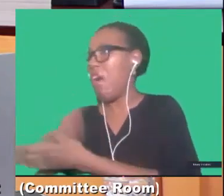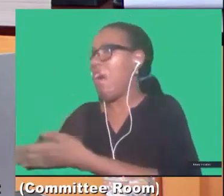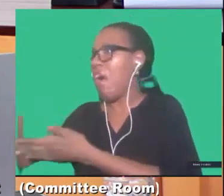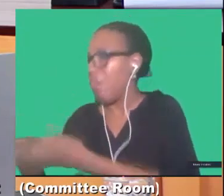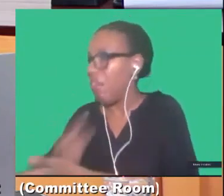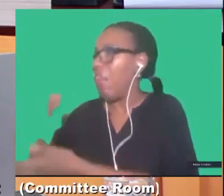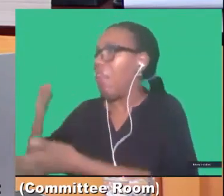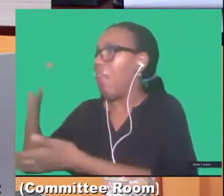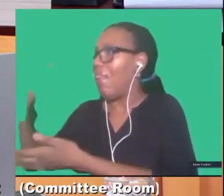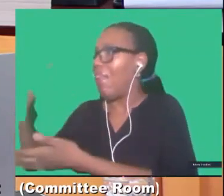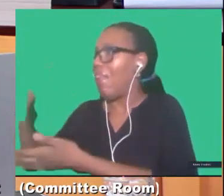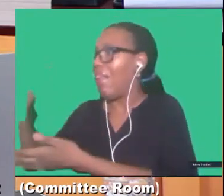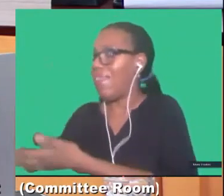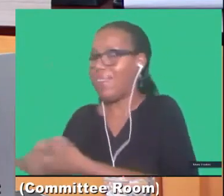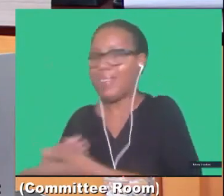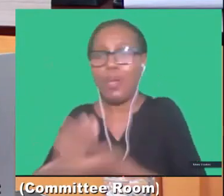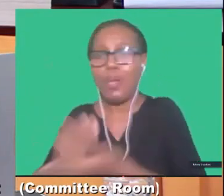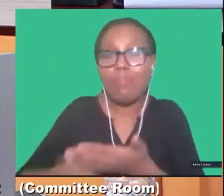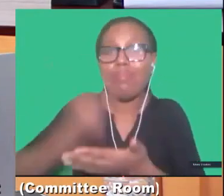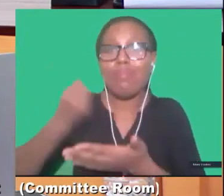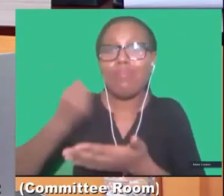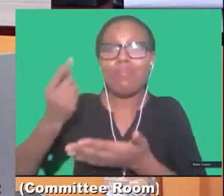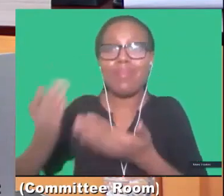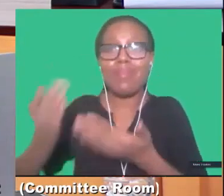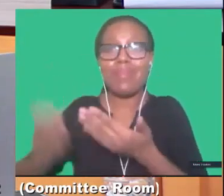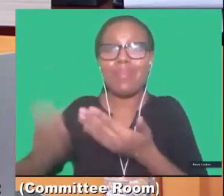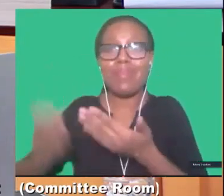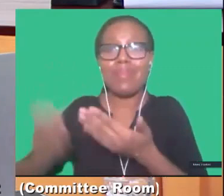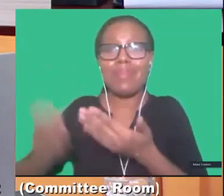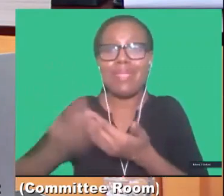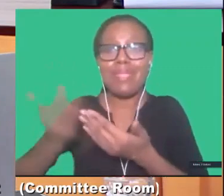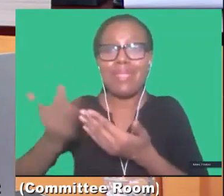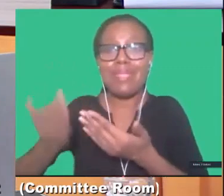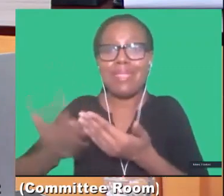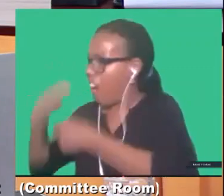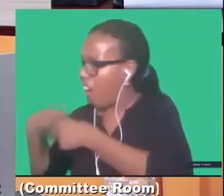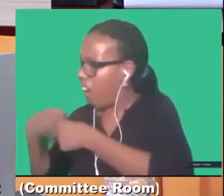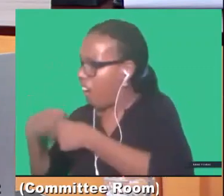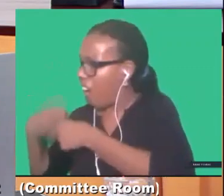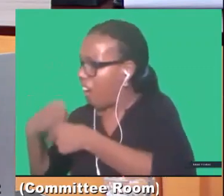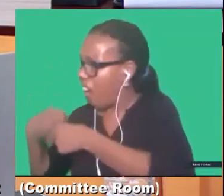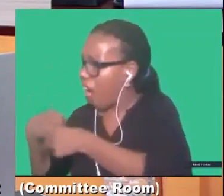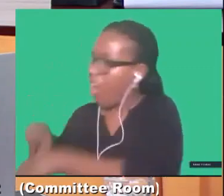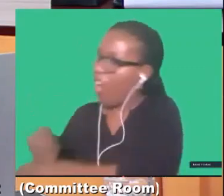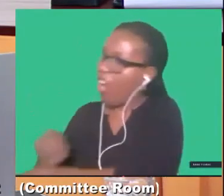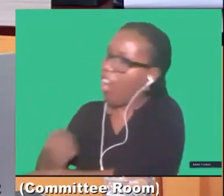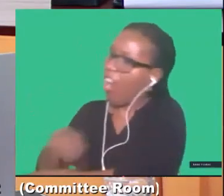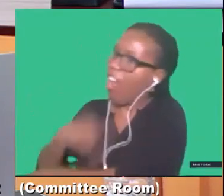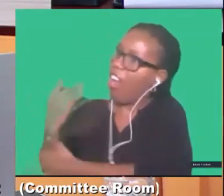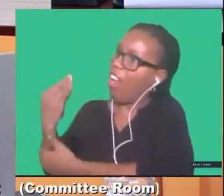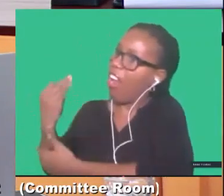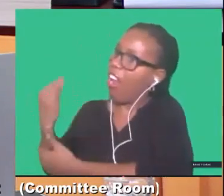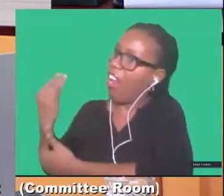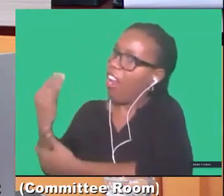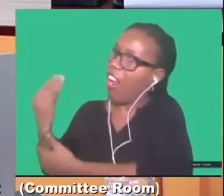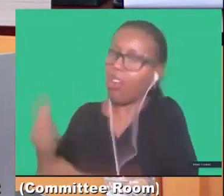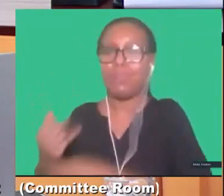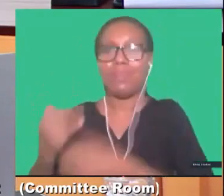This is even more critical in light of the current situation with the COVID-19 pandemic and some of the measures